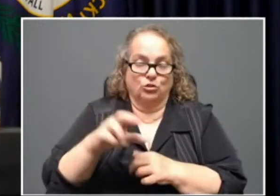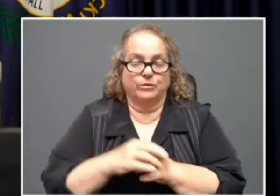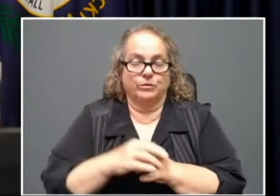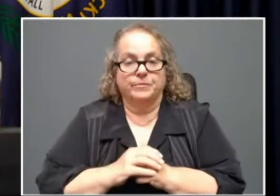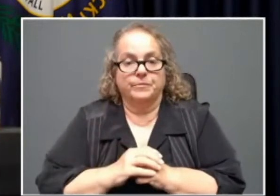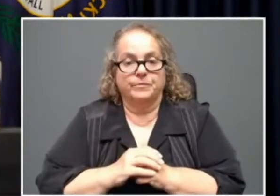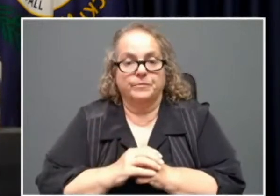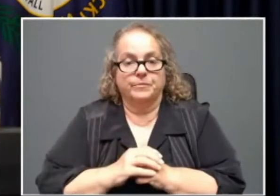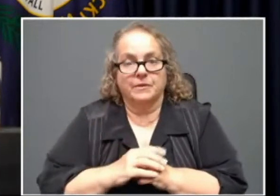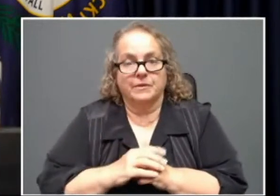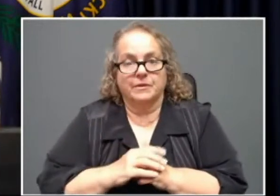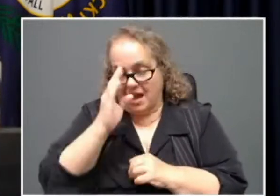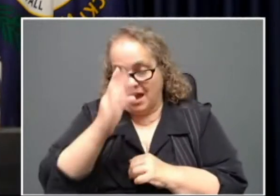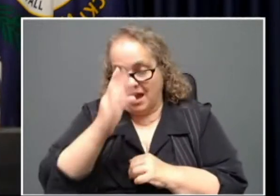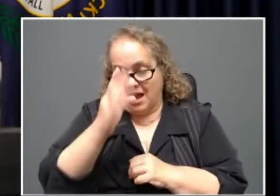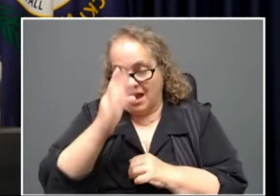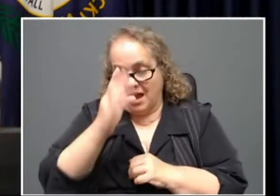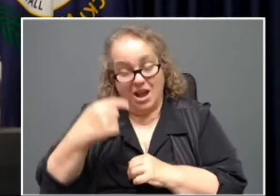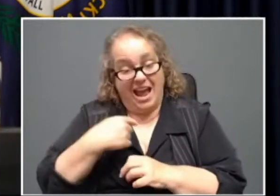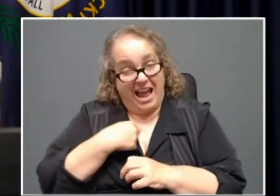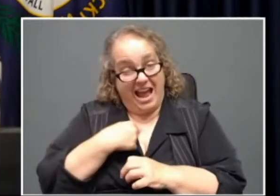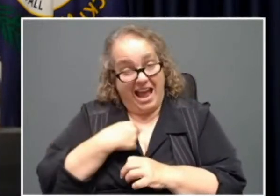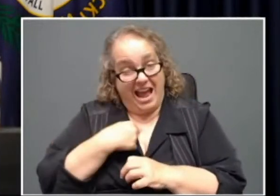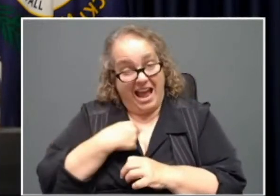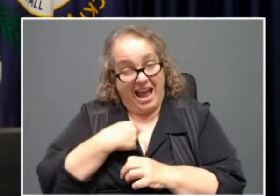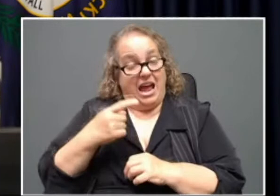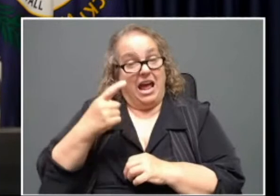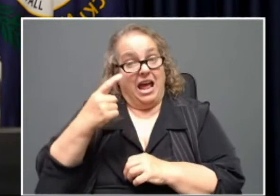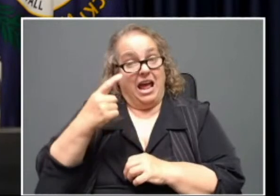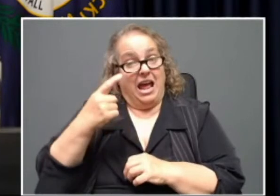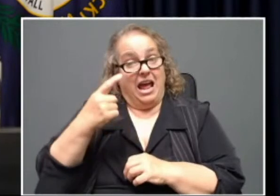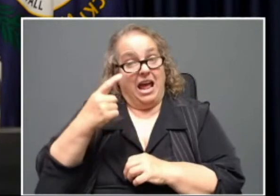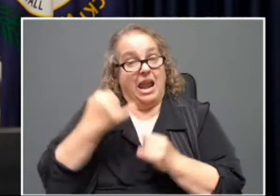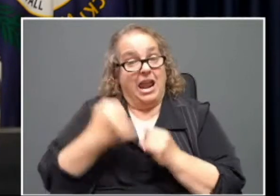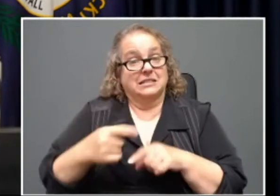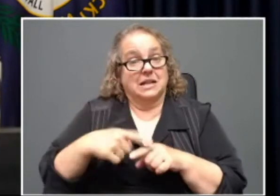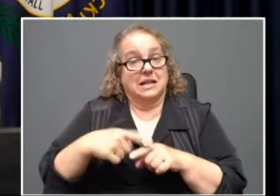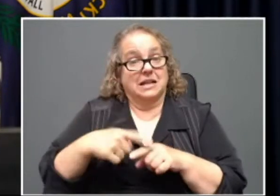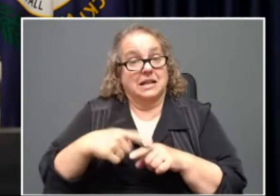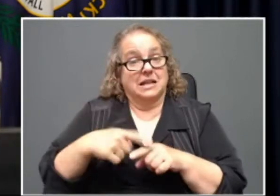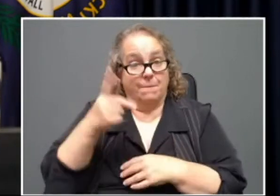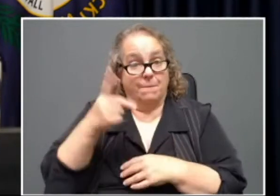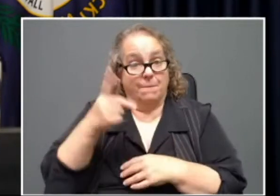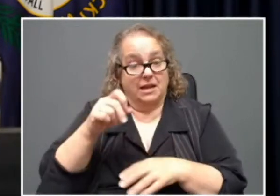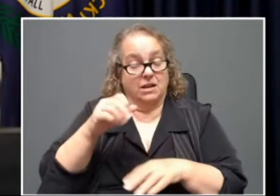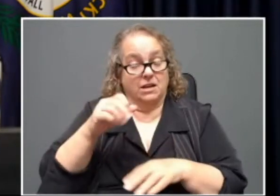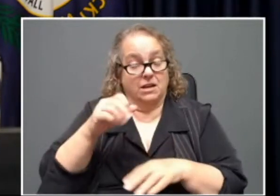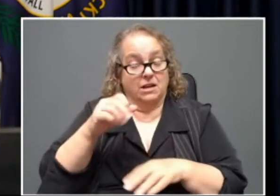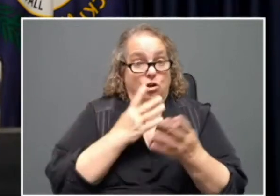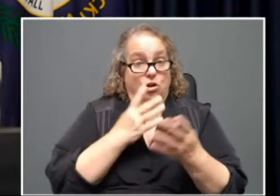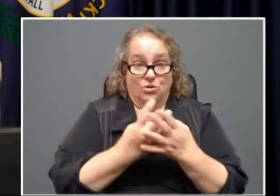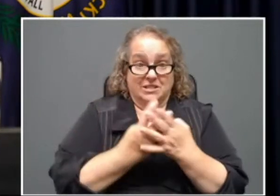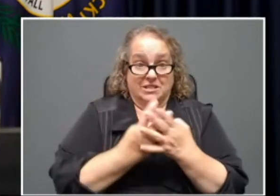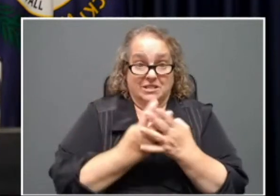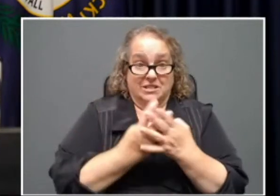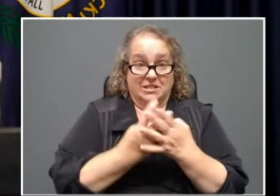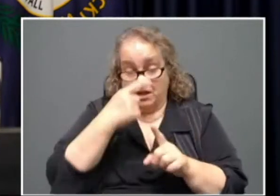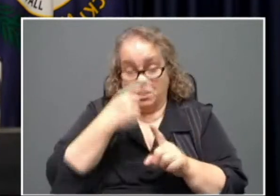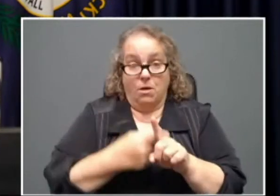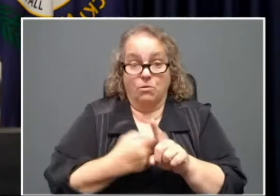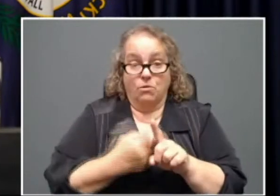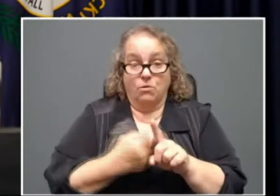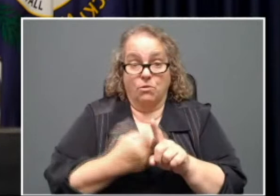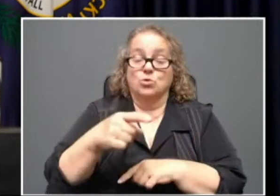Hi, Governor. I believe the last time you gave an update on correctional facilities, maybe it was a month ago, you said that